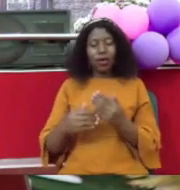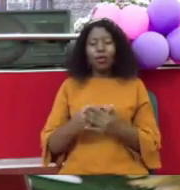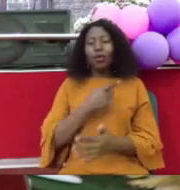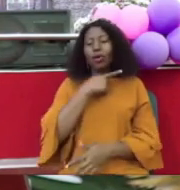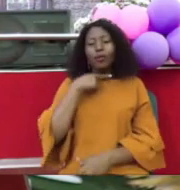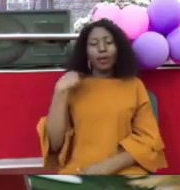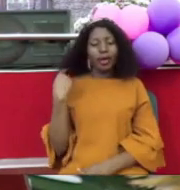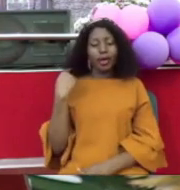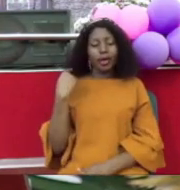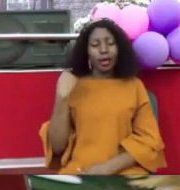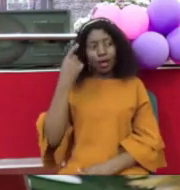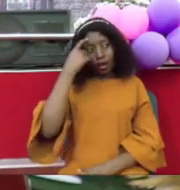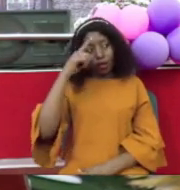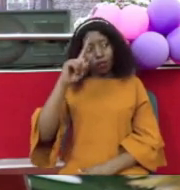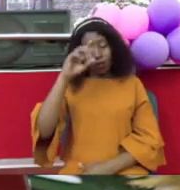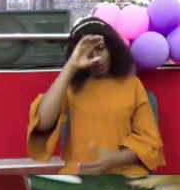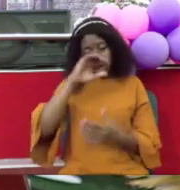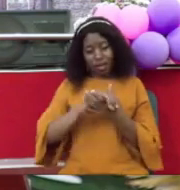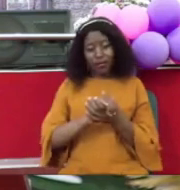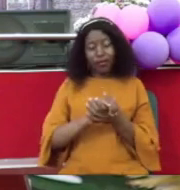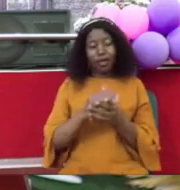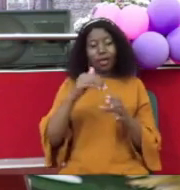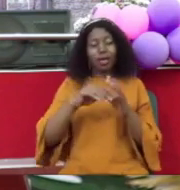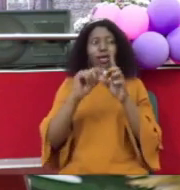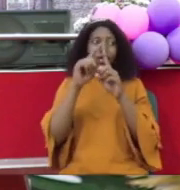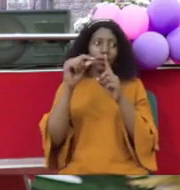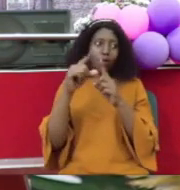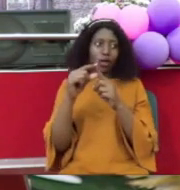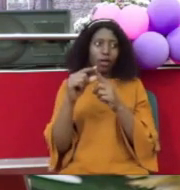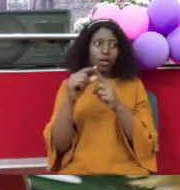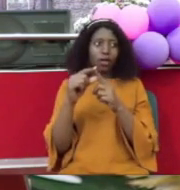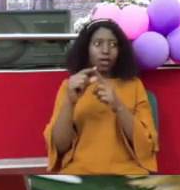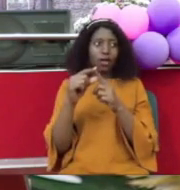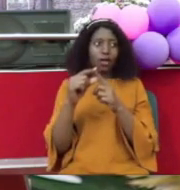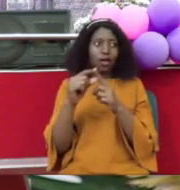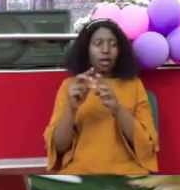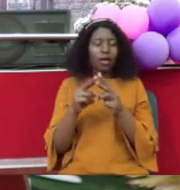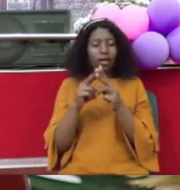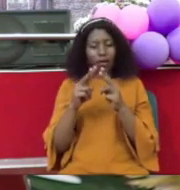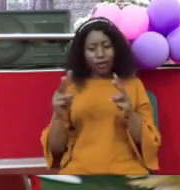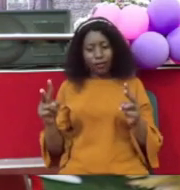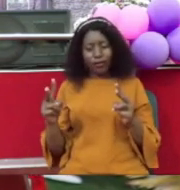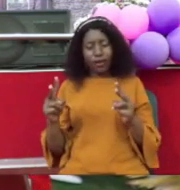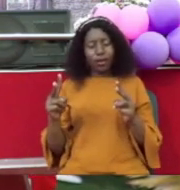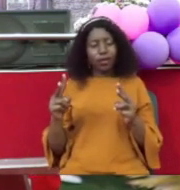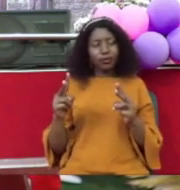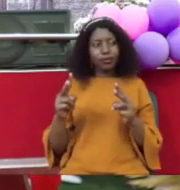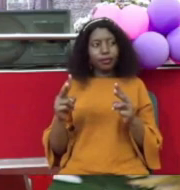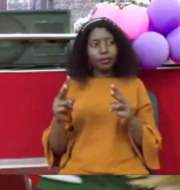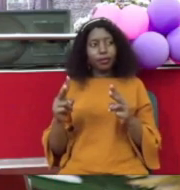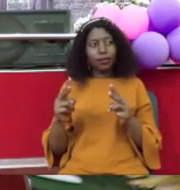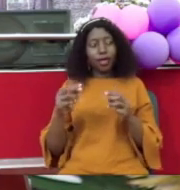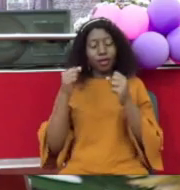Waliuawa kwa kuamini neno linasema nini. They stood on the word. Walisimama kwenye neno. And so for us, we have also